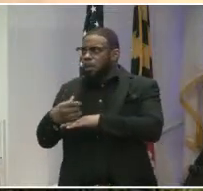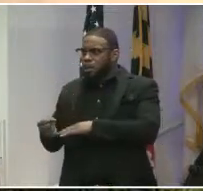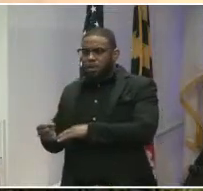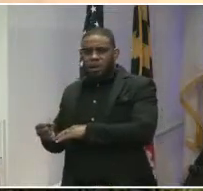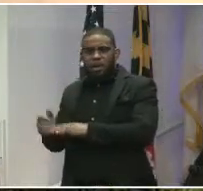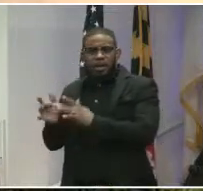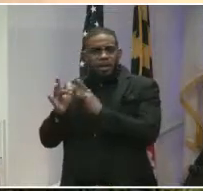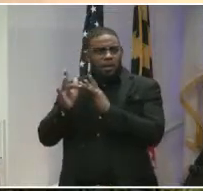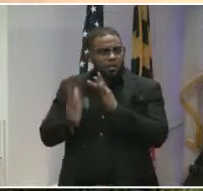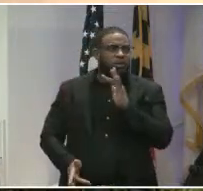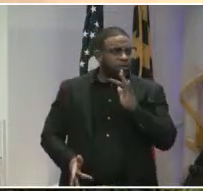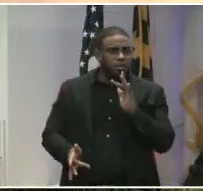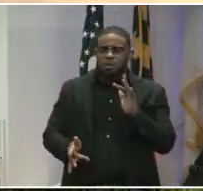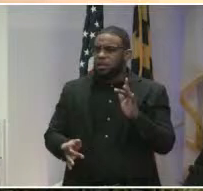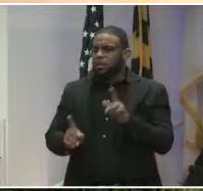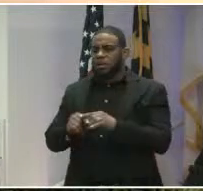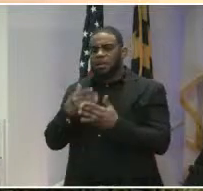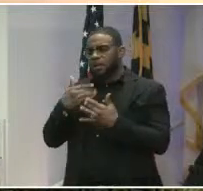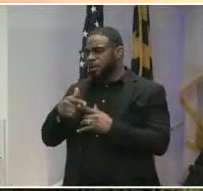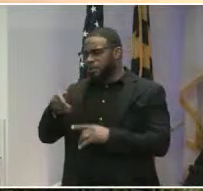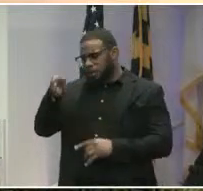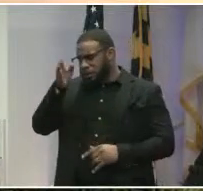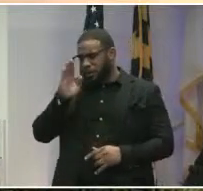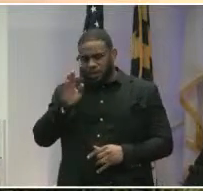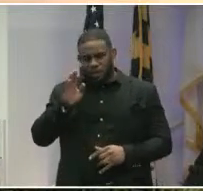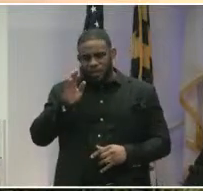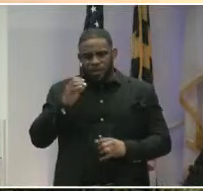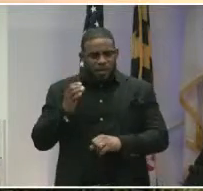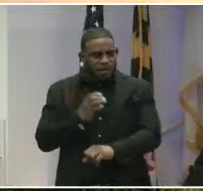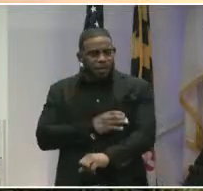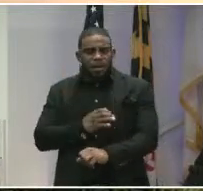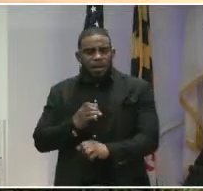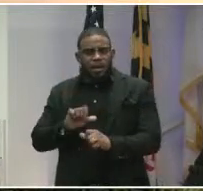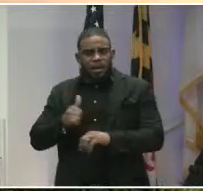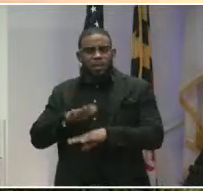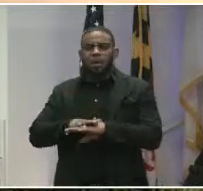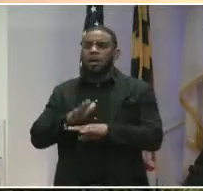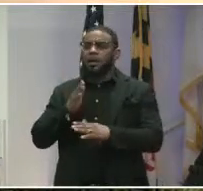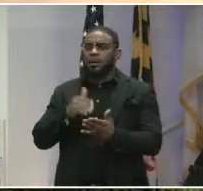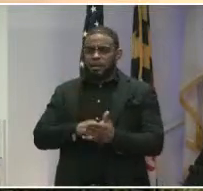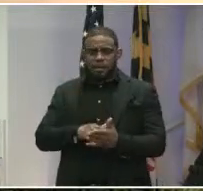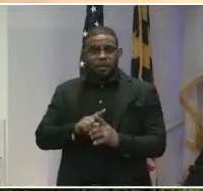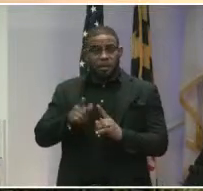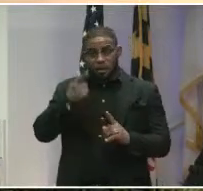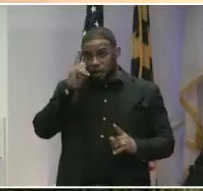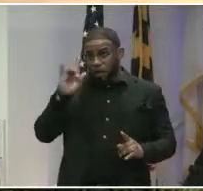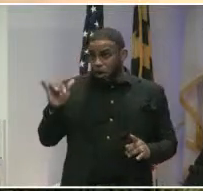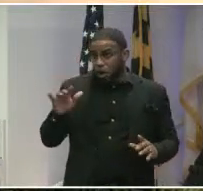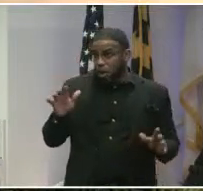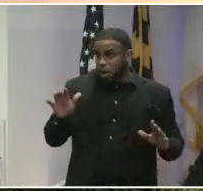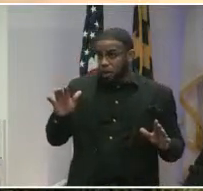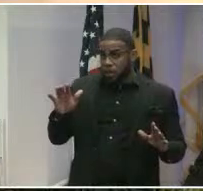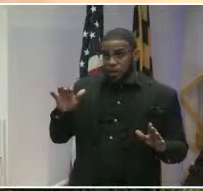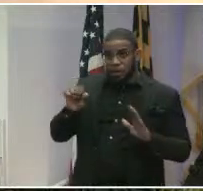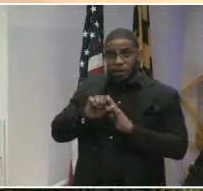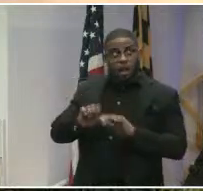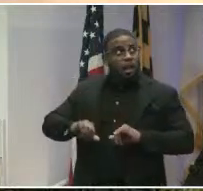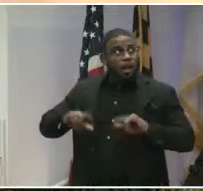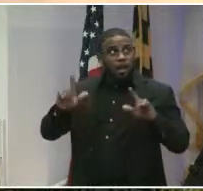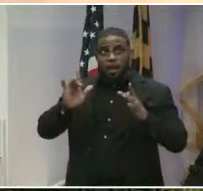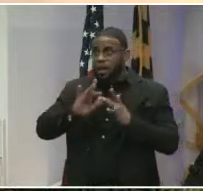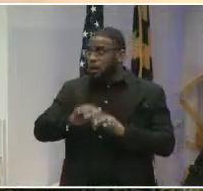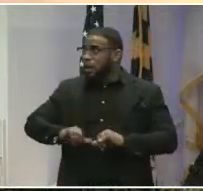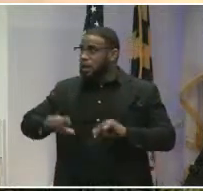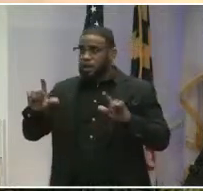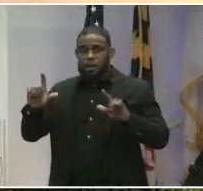the internet connection out. But thanks be to God, the power came on again. Because look, the signs are up. The